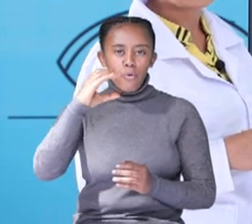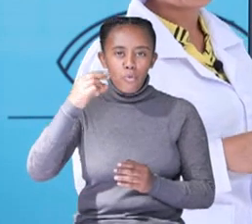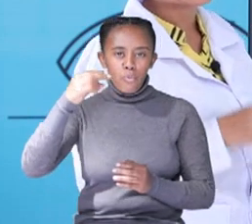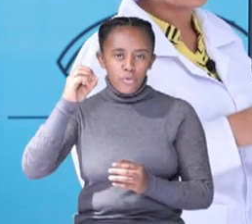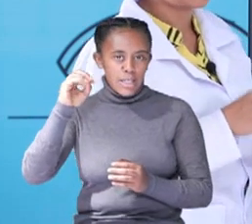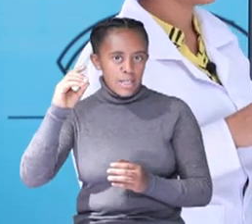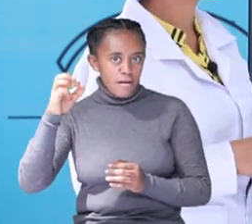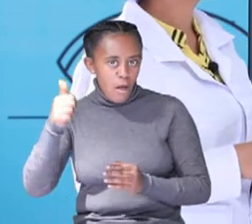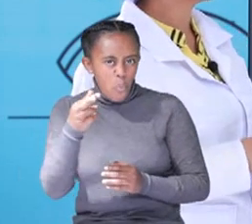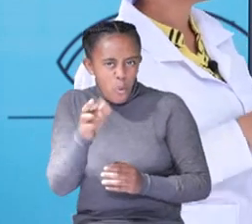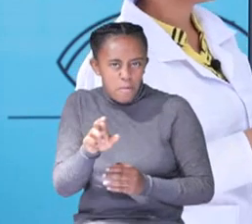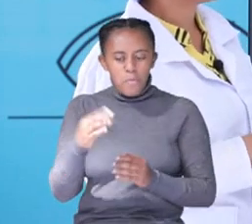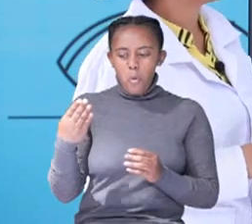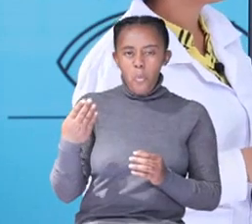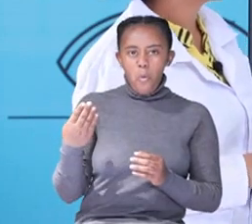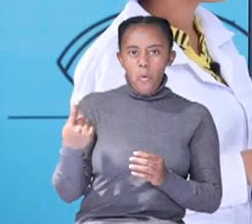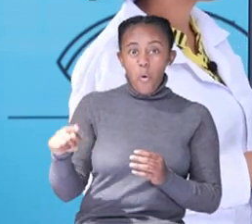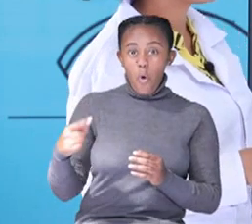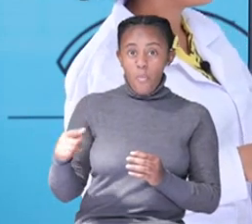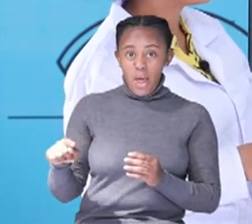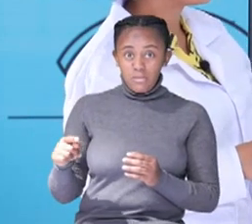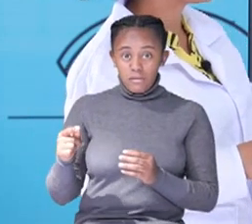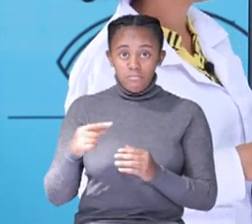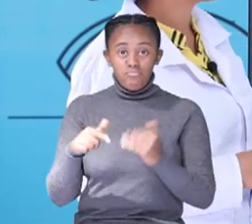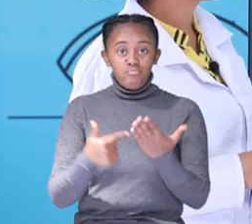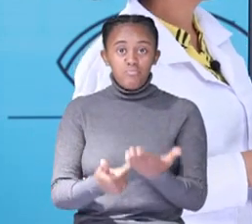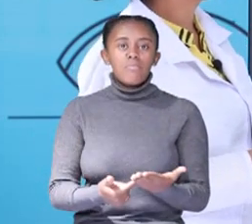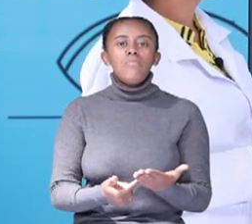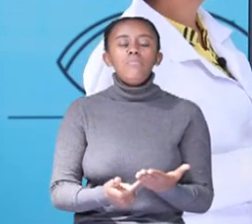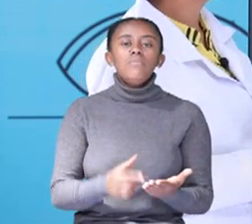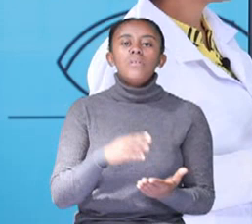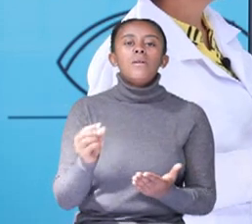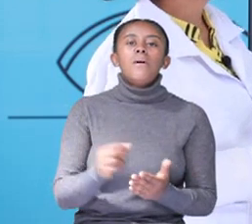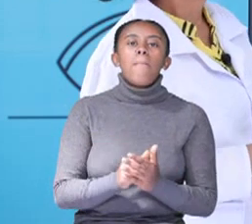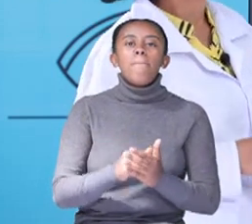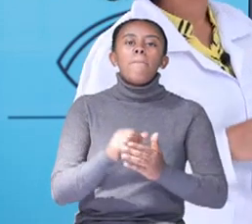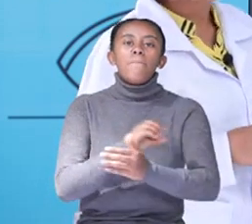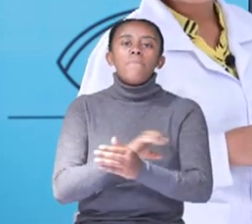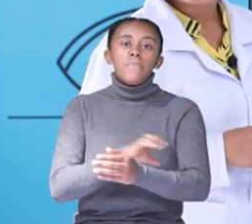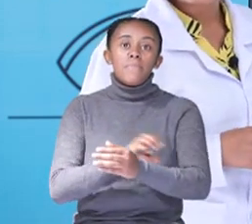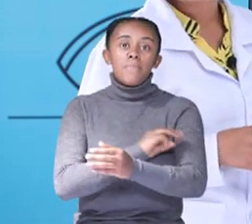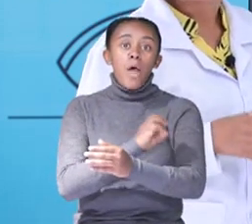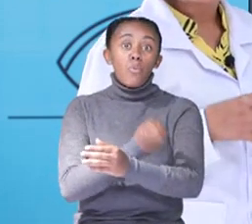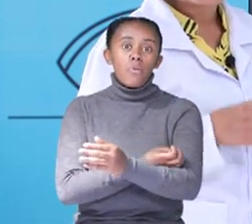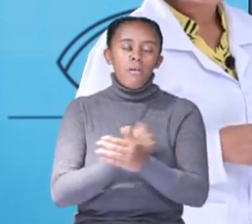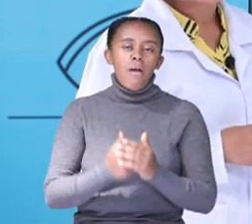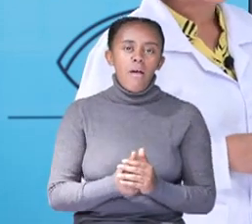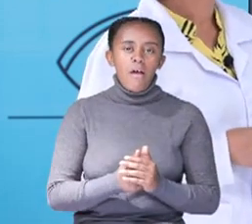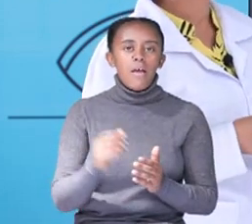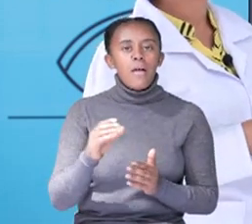chloroplast. It is protein in membranes of chloroplast and mitochondria, and Atp synthase